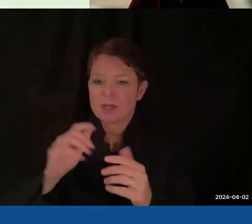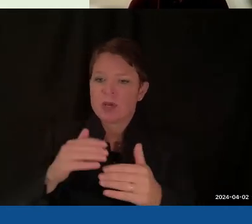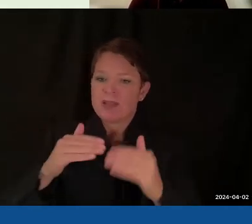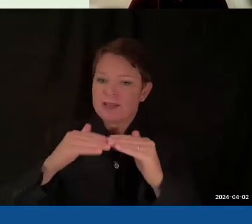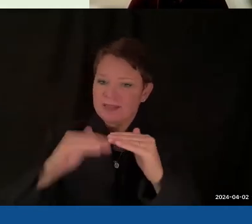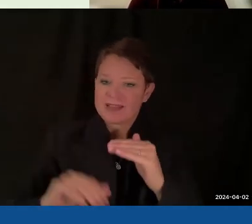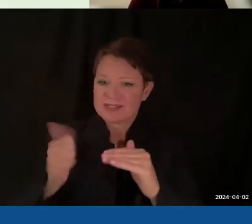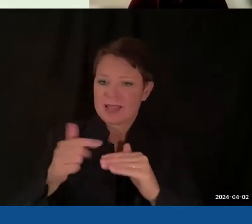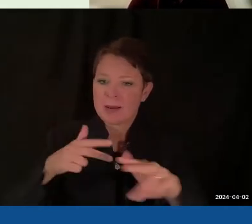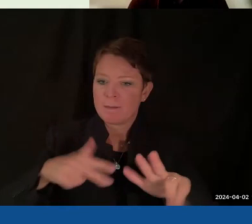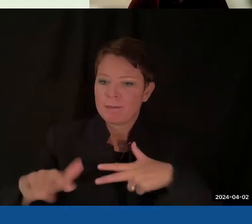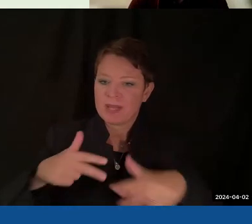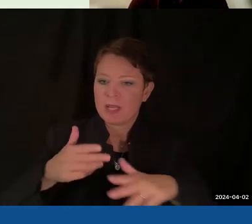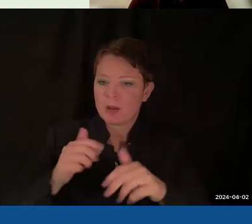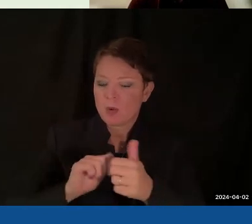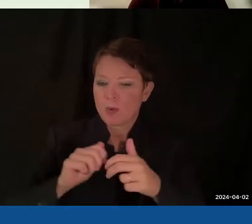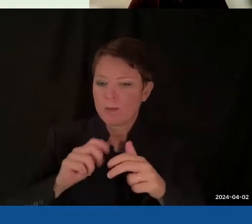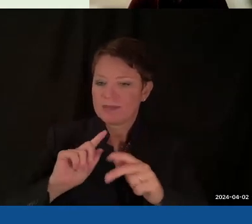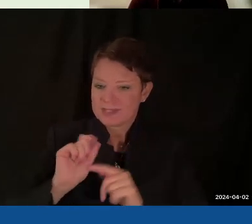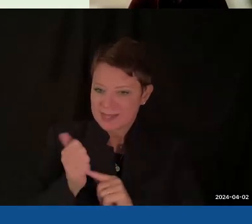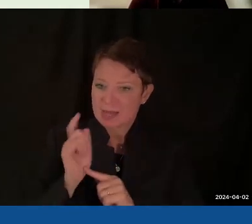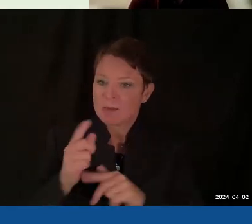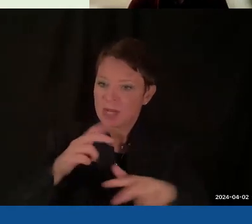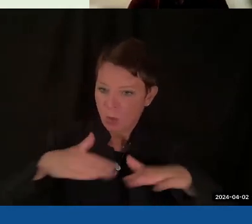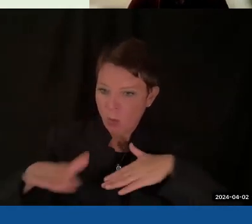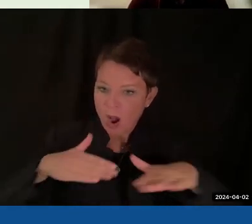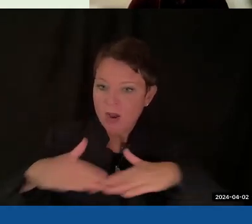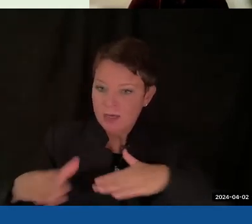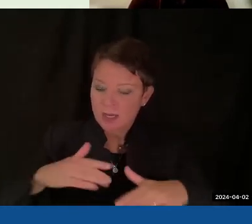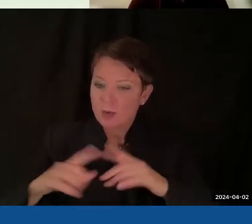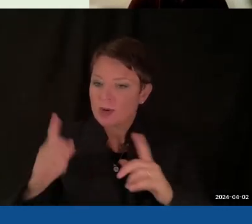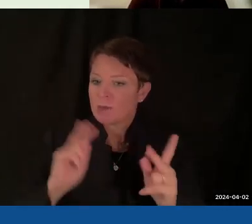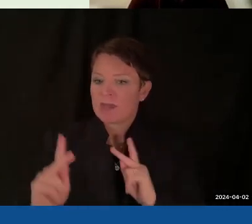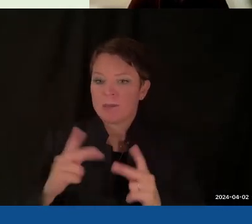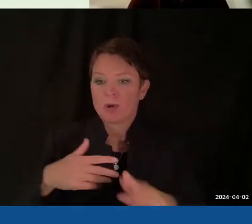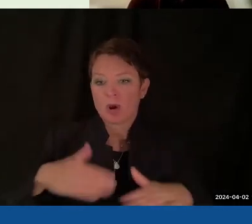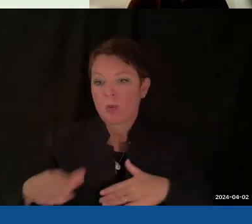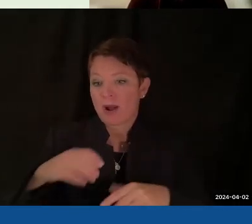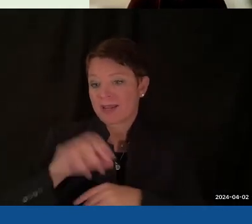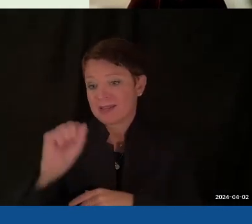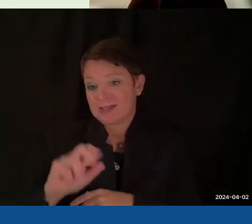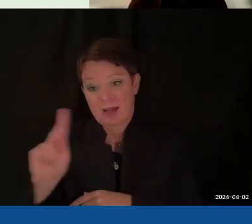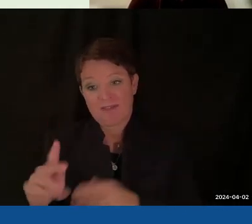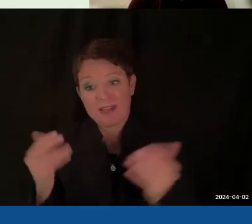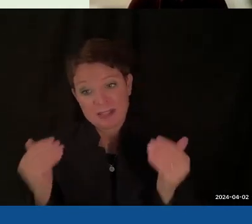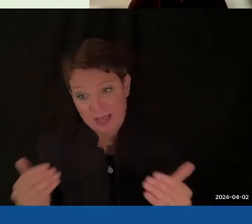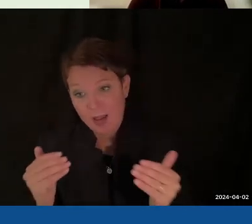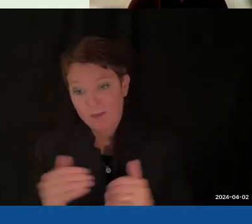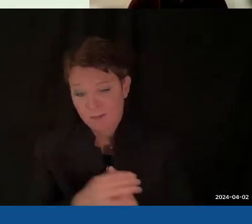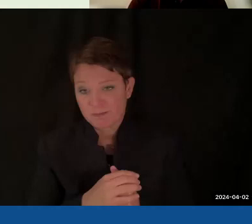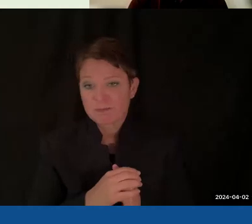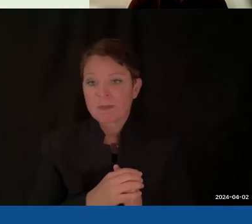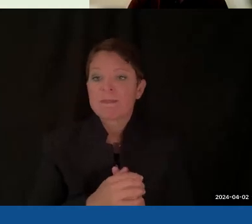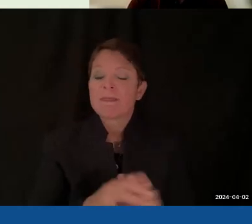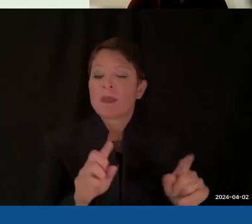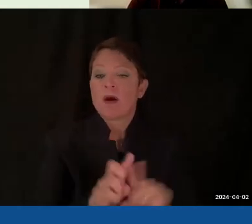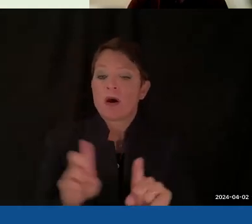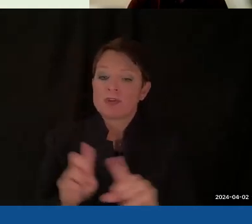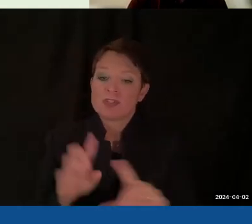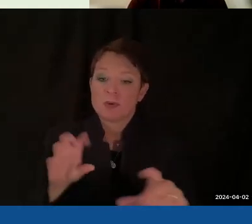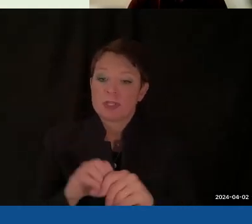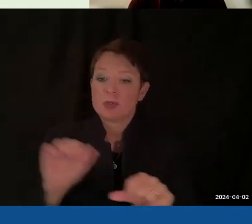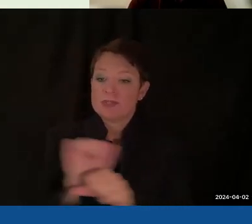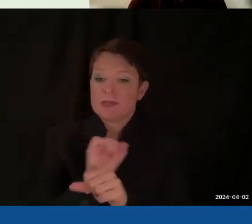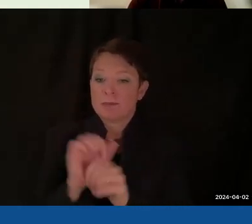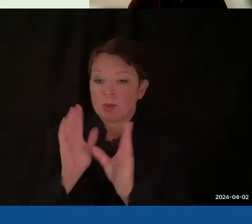walk from the area, which is comparable to what folks are walking down in South Philly now. It also includes